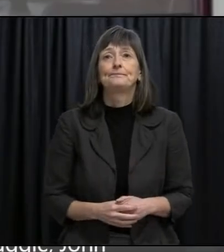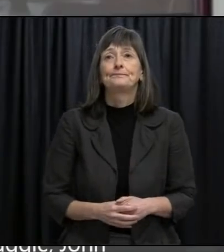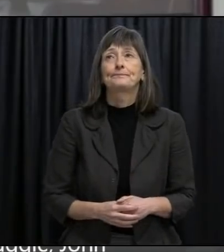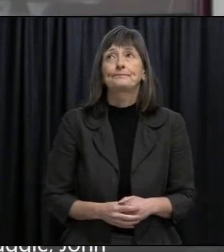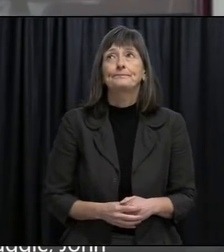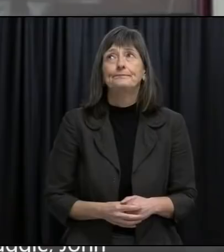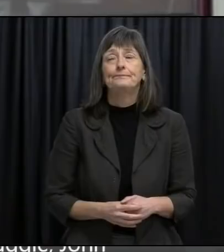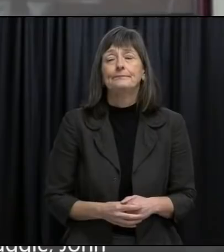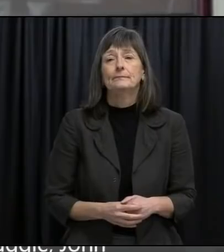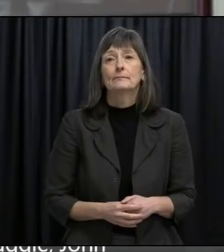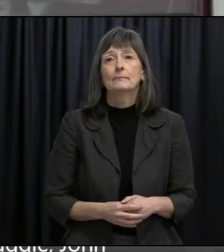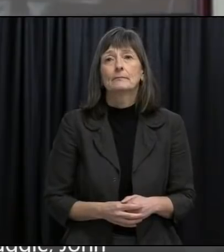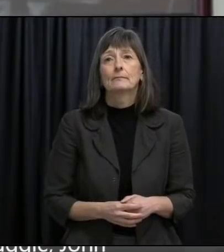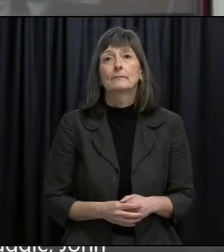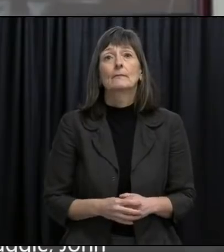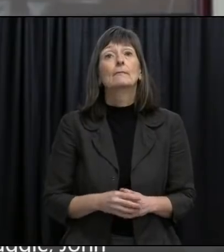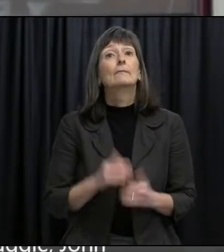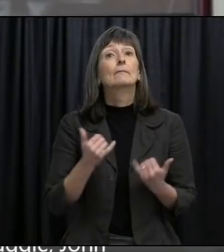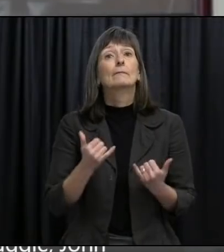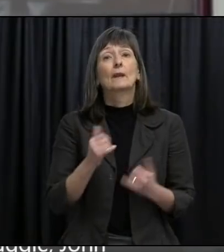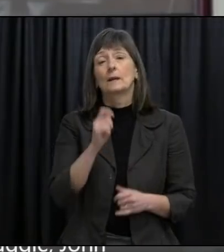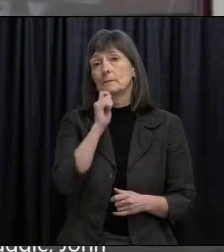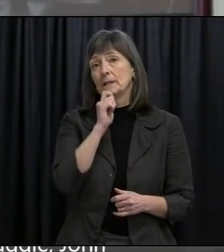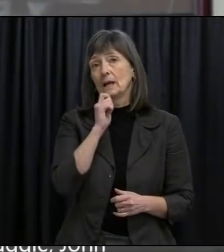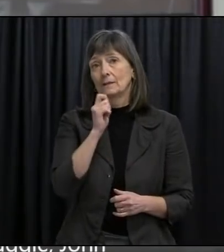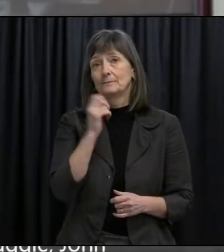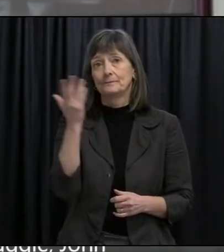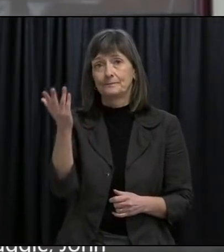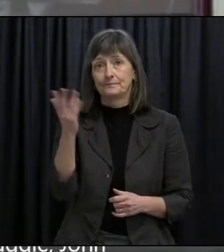thank you, Minister Haggie. I'll now turn to media for questions.